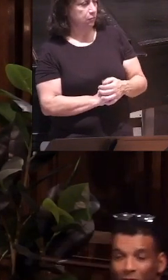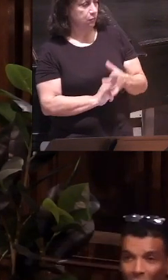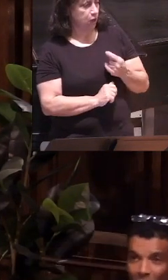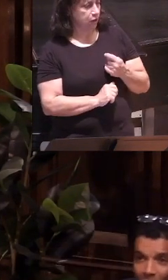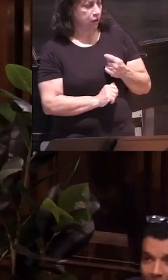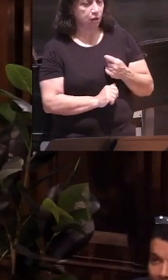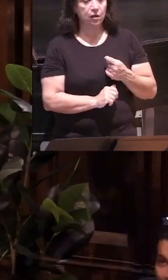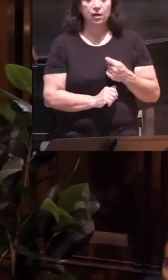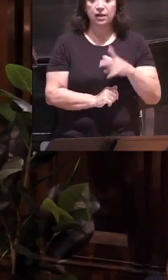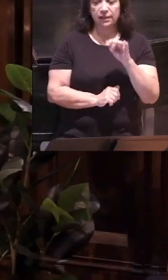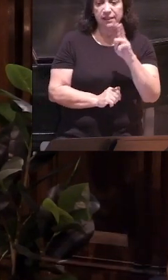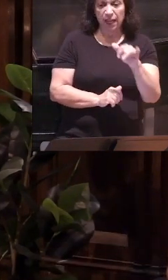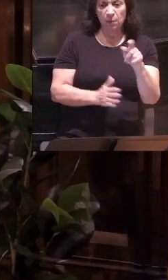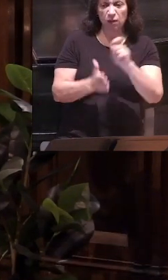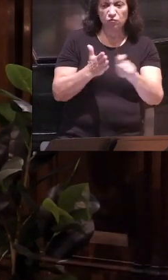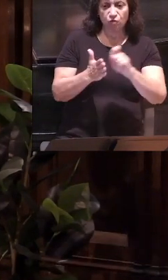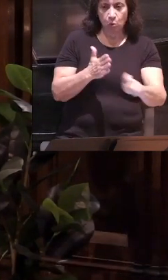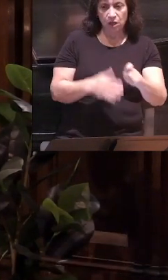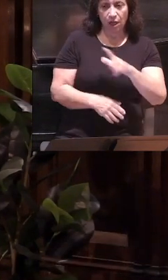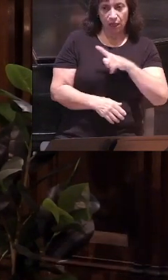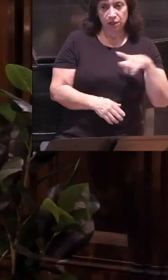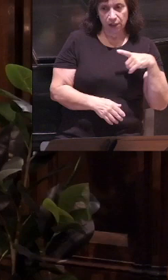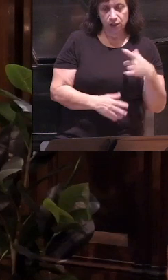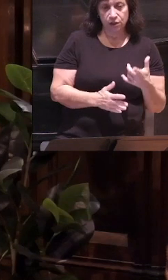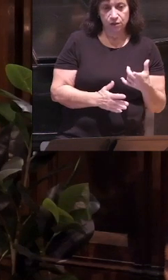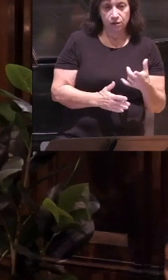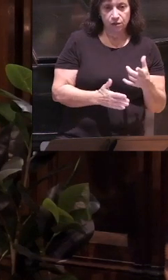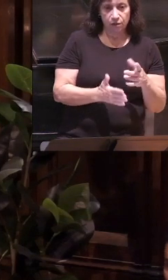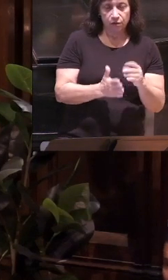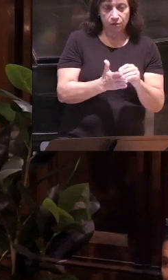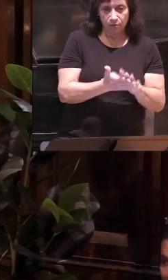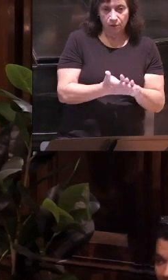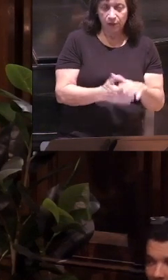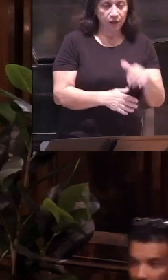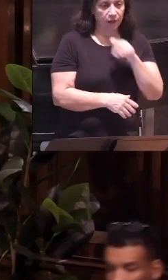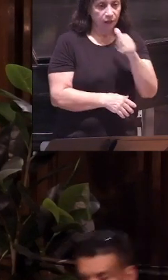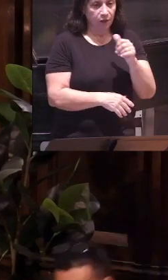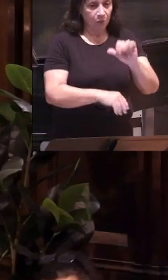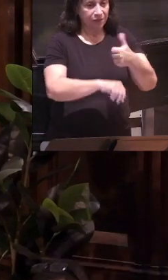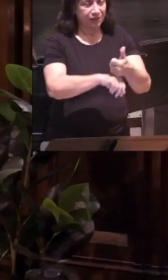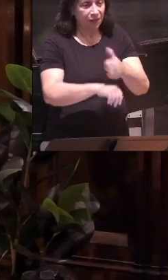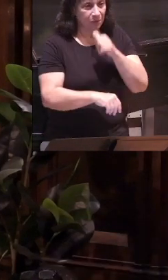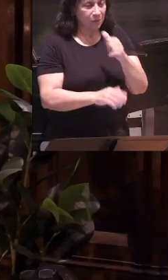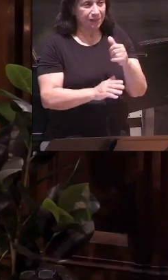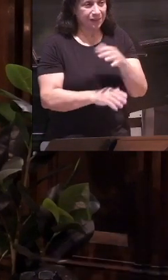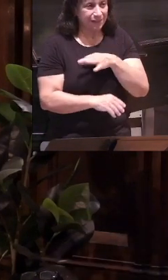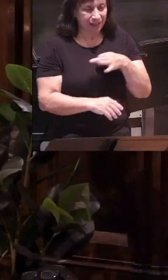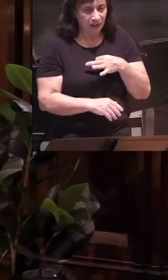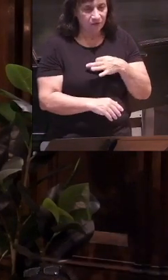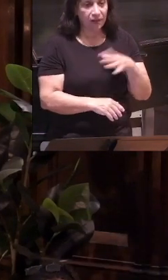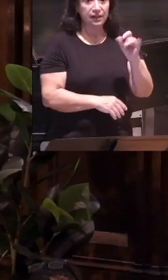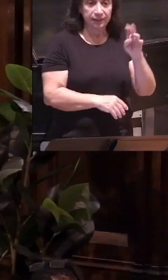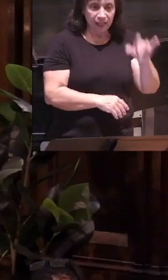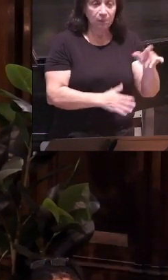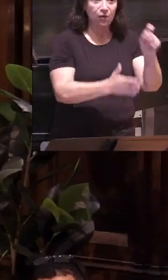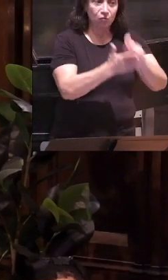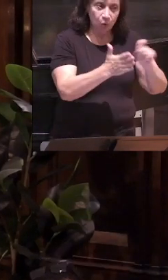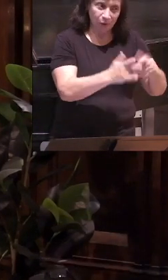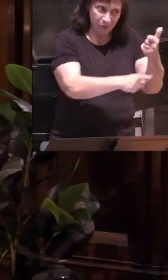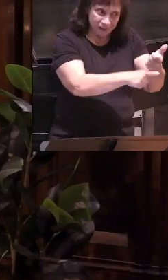Tammy wrote the legislation. It wasn't a bunch of staffers. Tammy wrote that